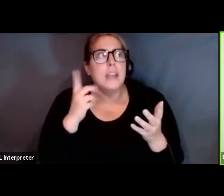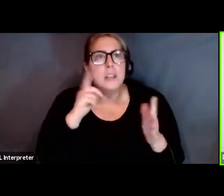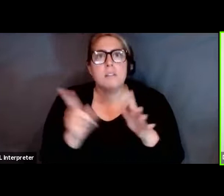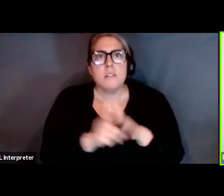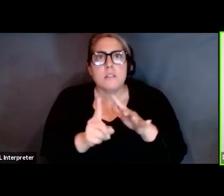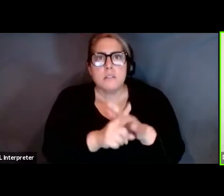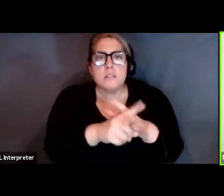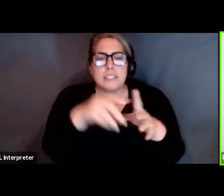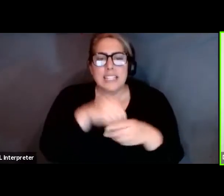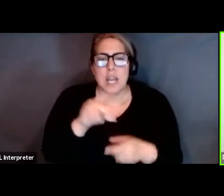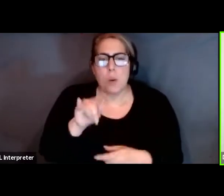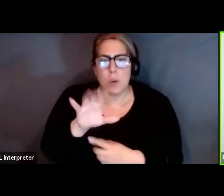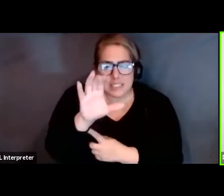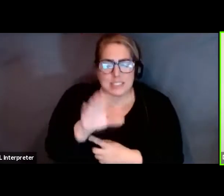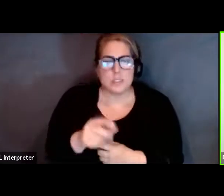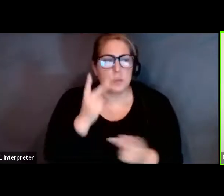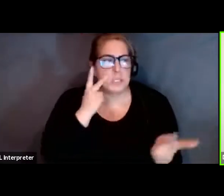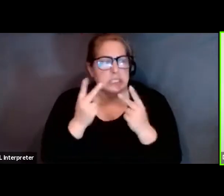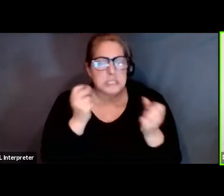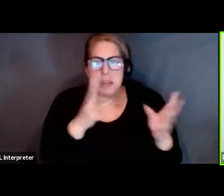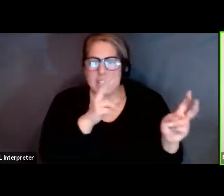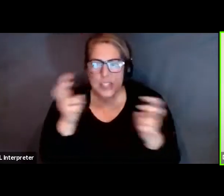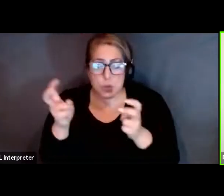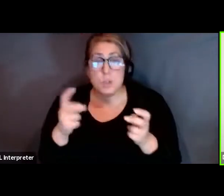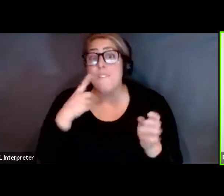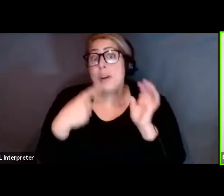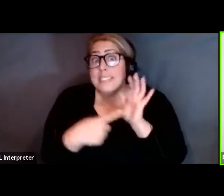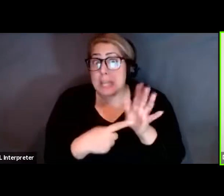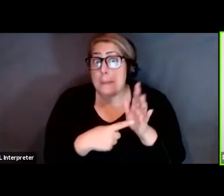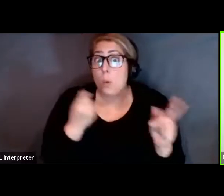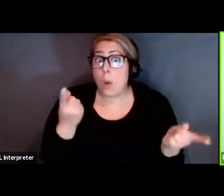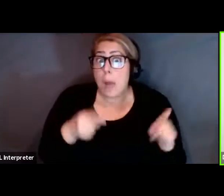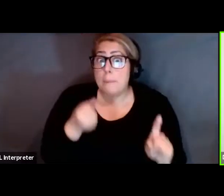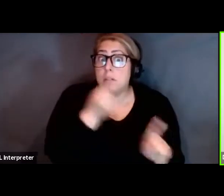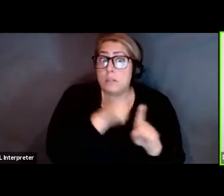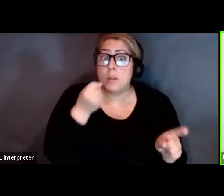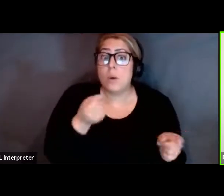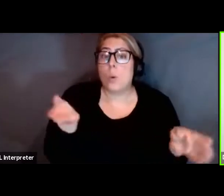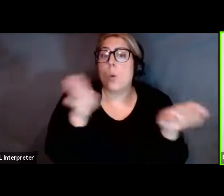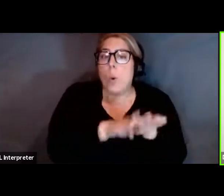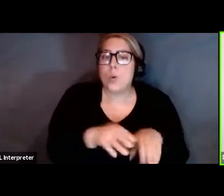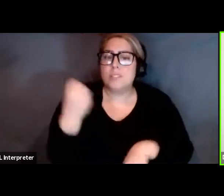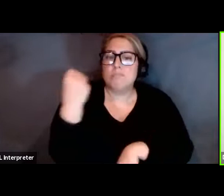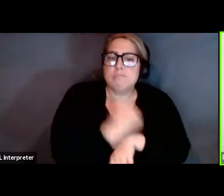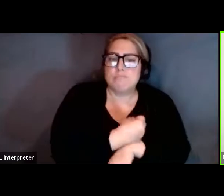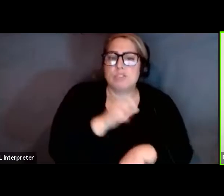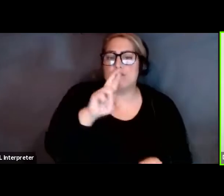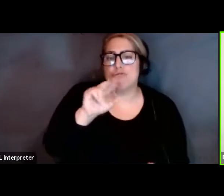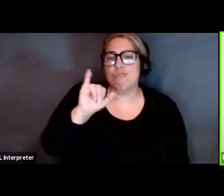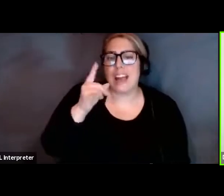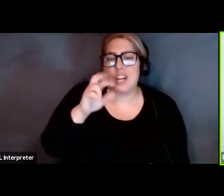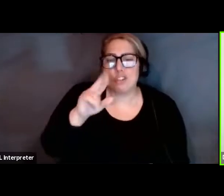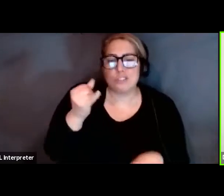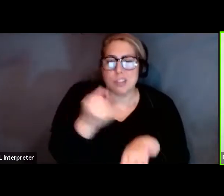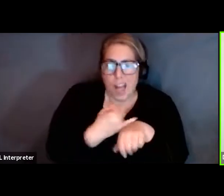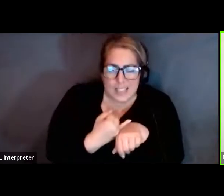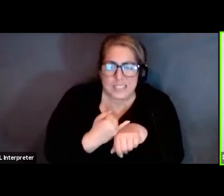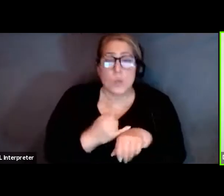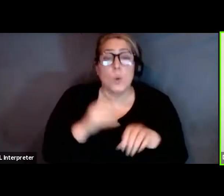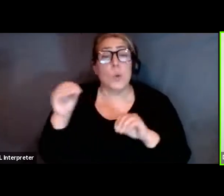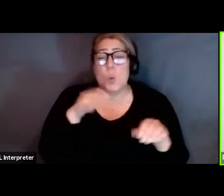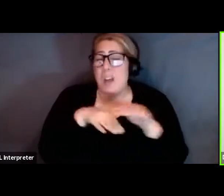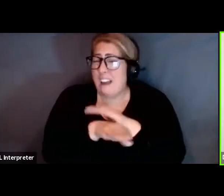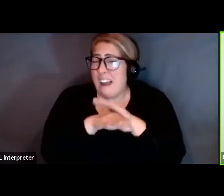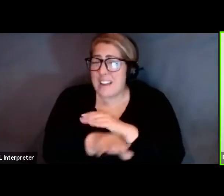by the prominence that issues like closing Rikers Island, the increase in our unhoused populations, lack of access to mental health care, and lack of